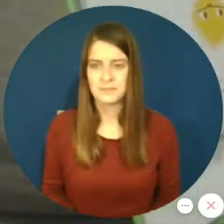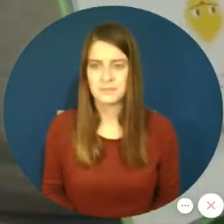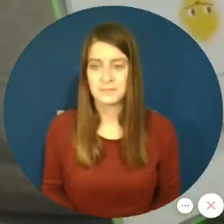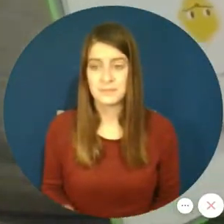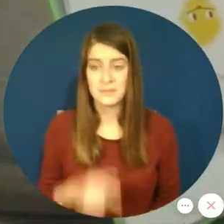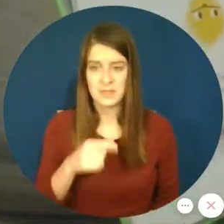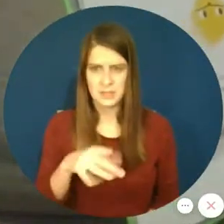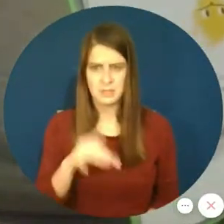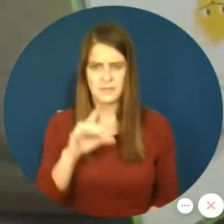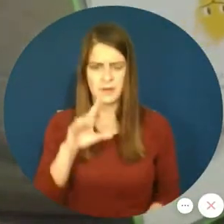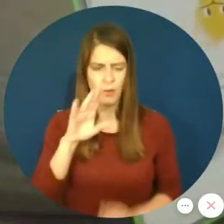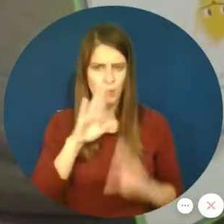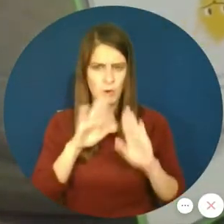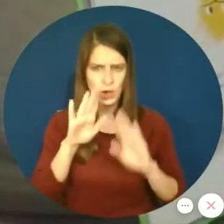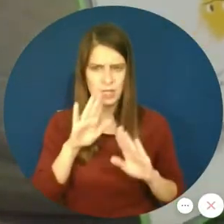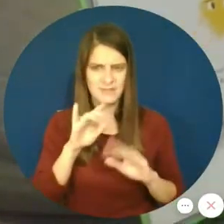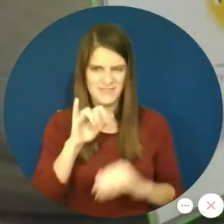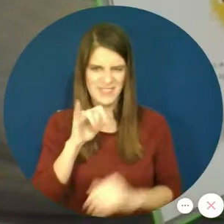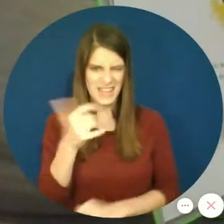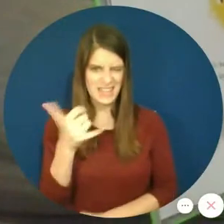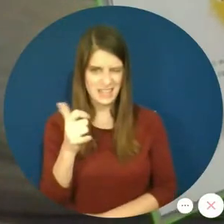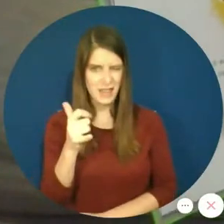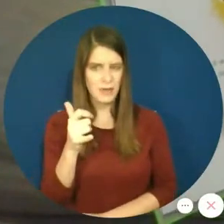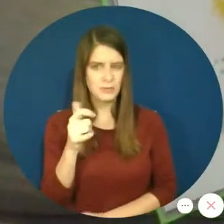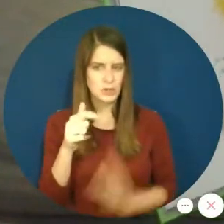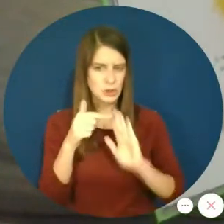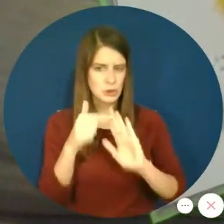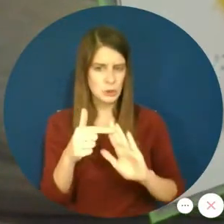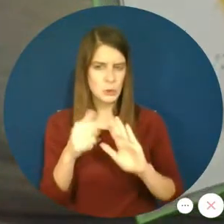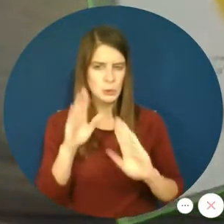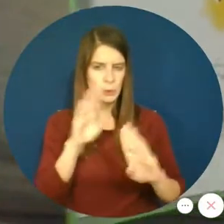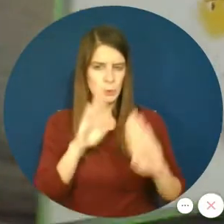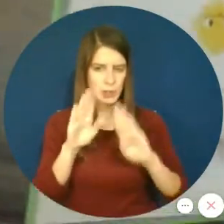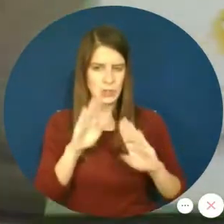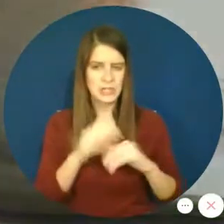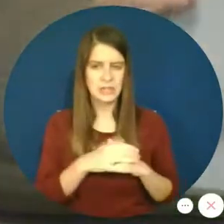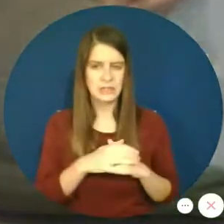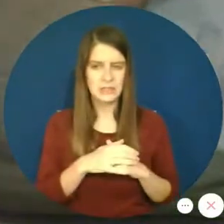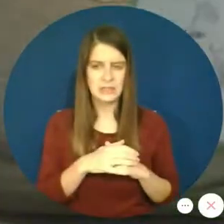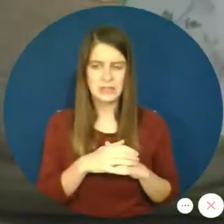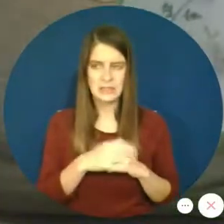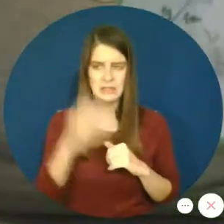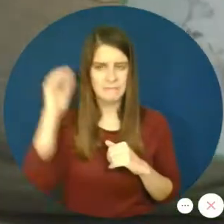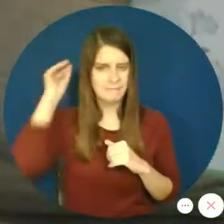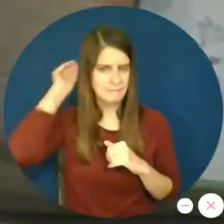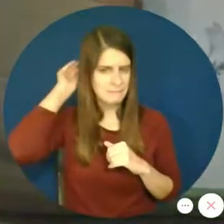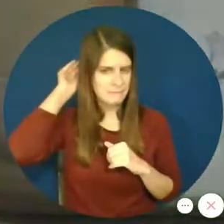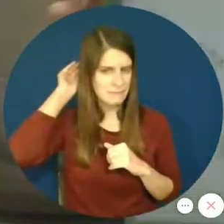she discovered a worry. It wasn't a very big worry.